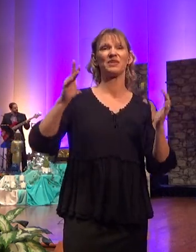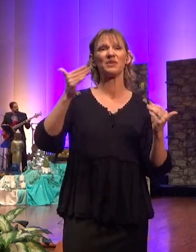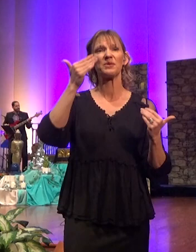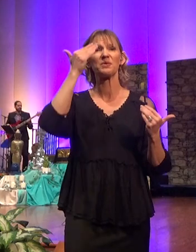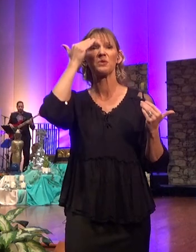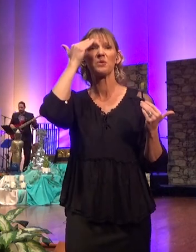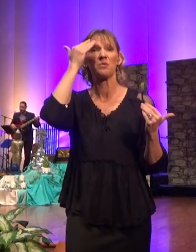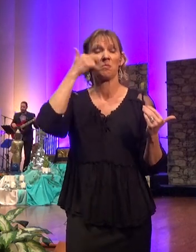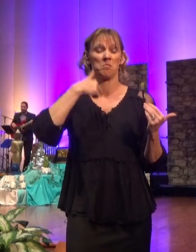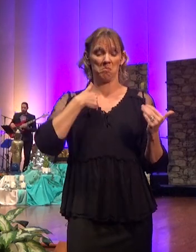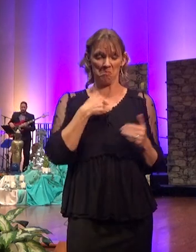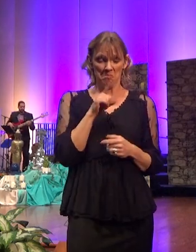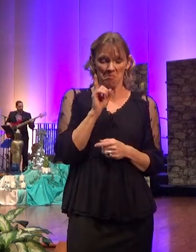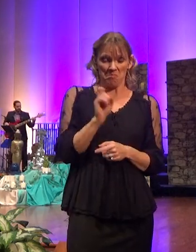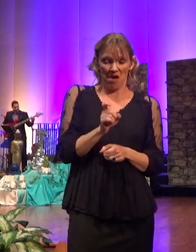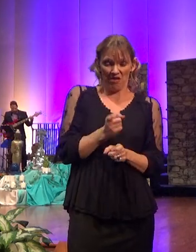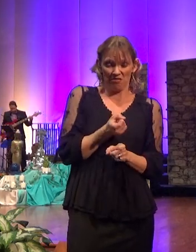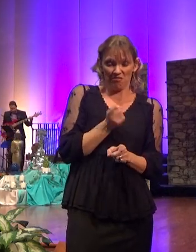be right